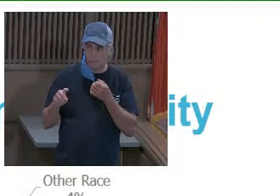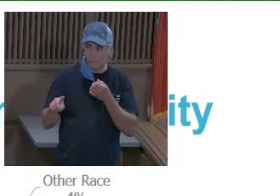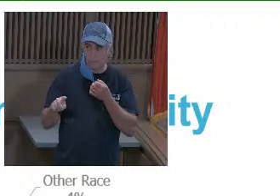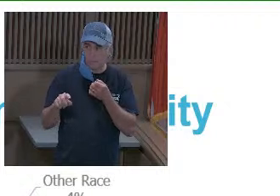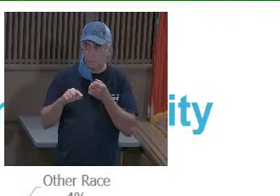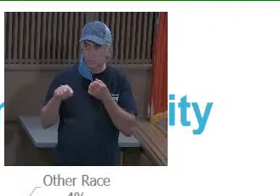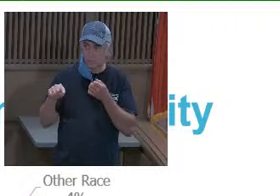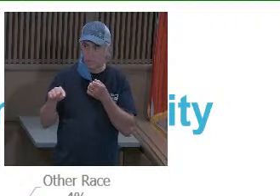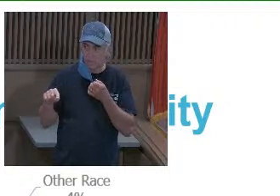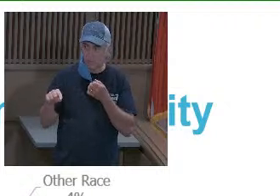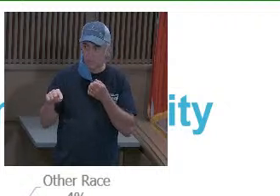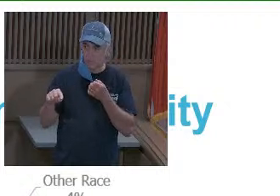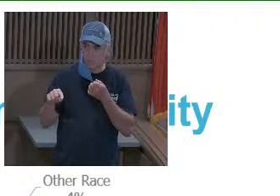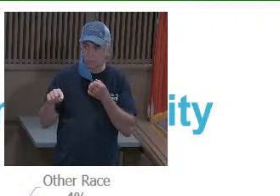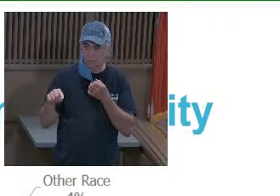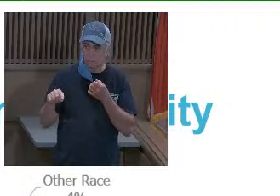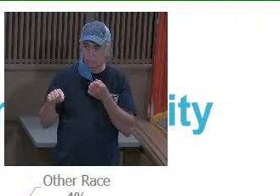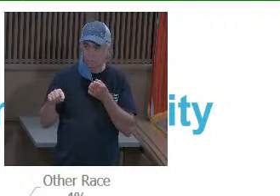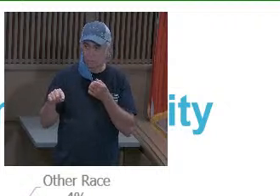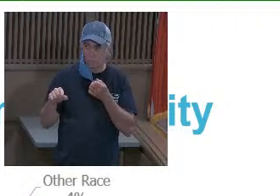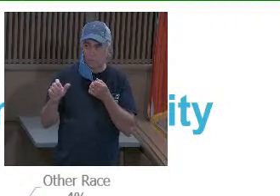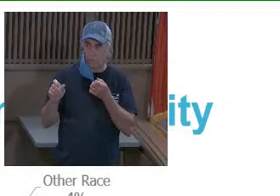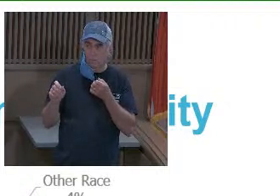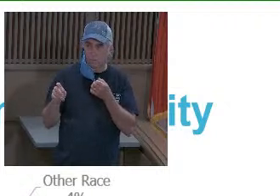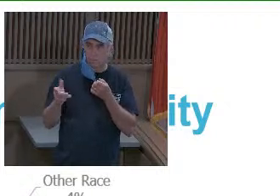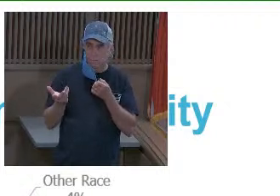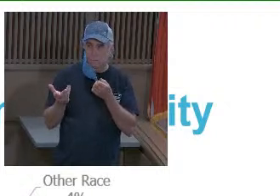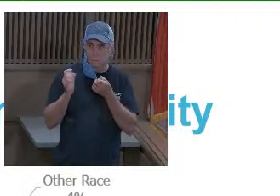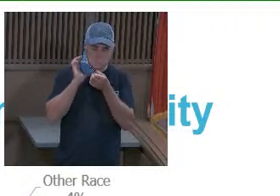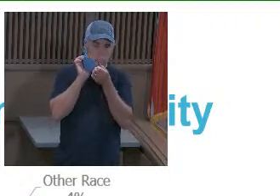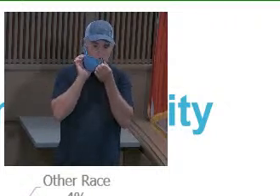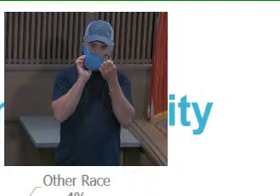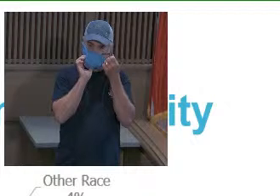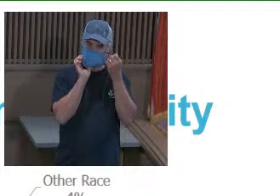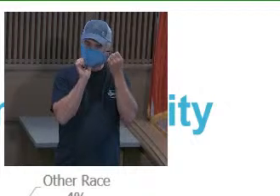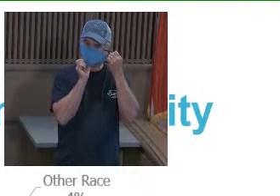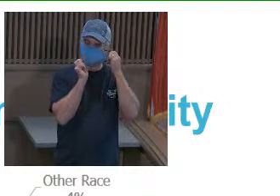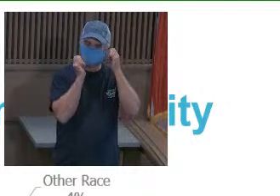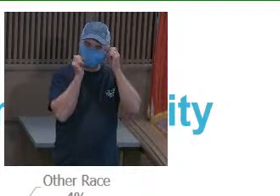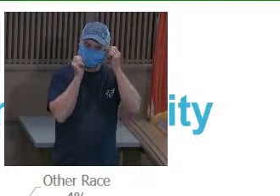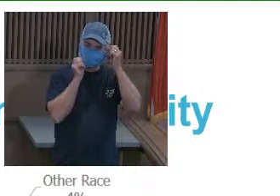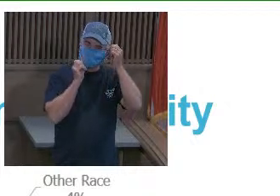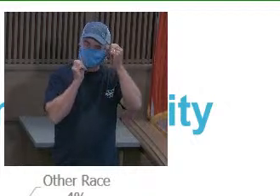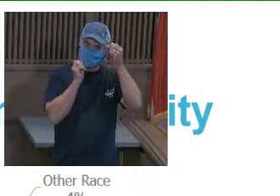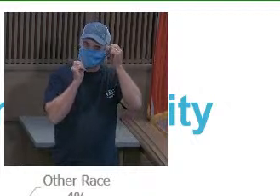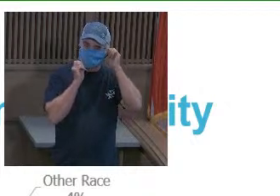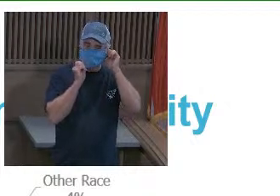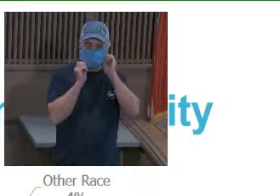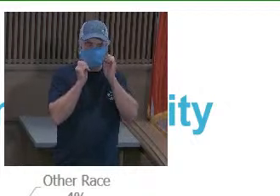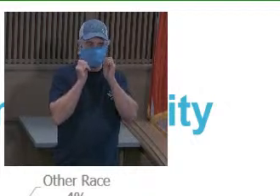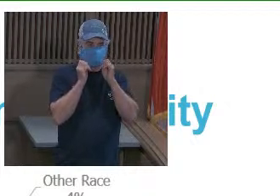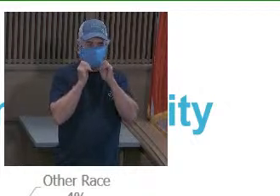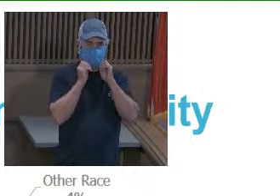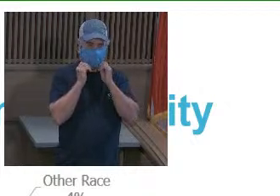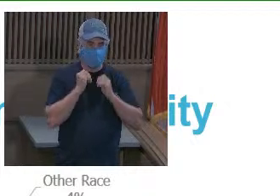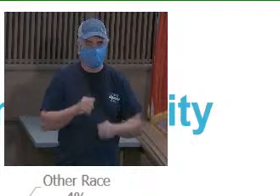MyMD. That's the number. I'll get that to you. Okay. All right, thank you.